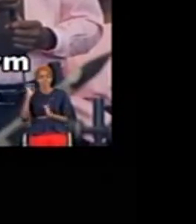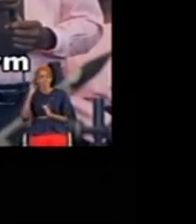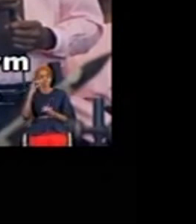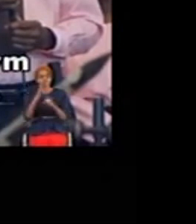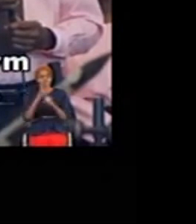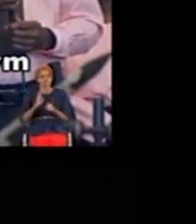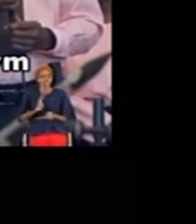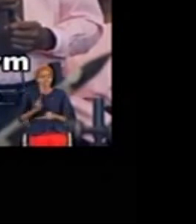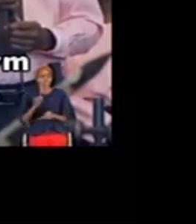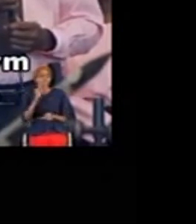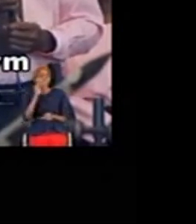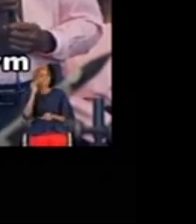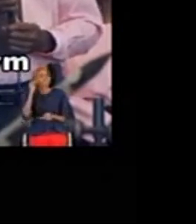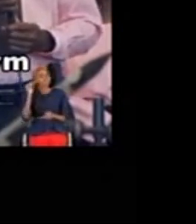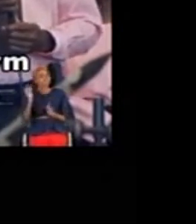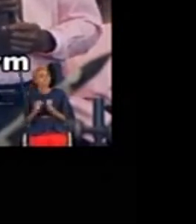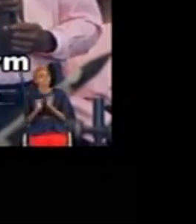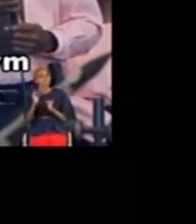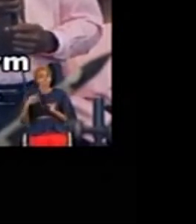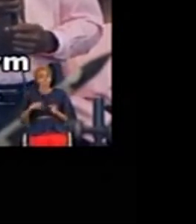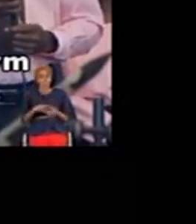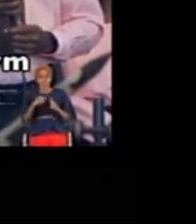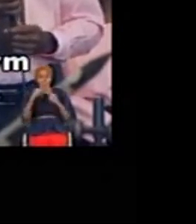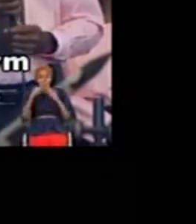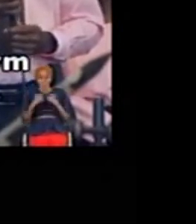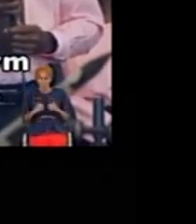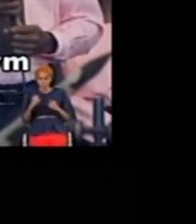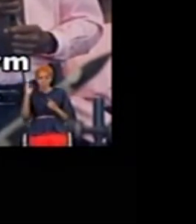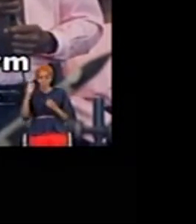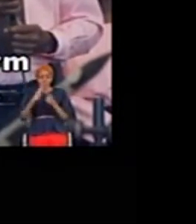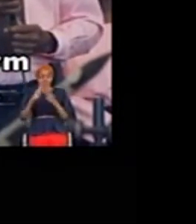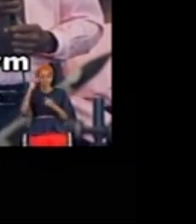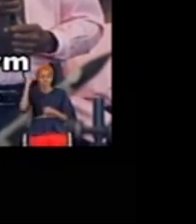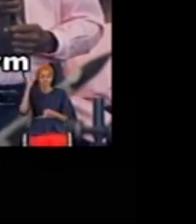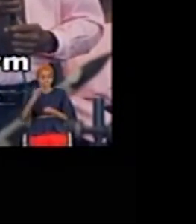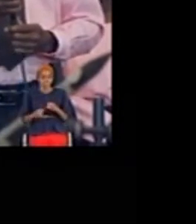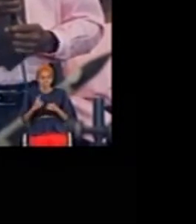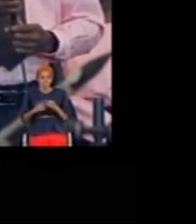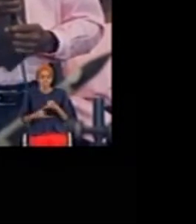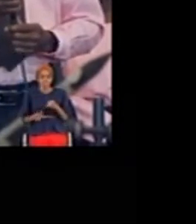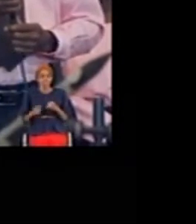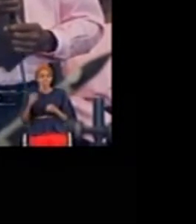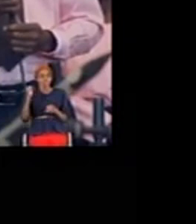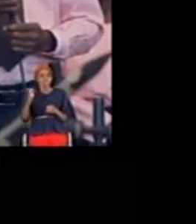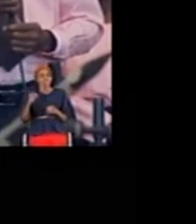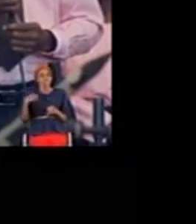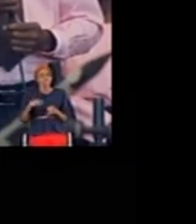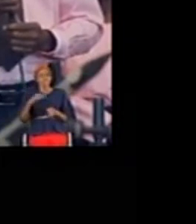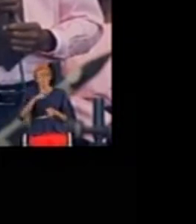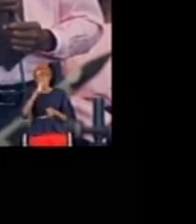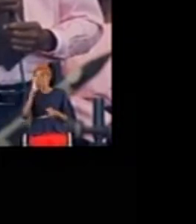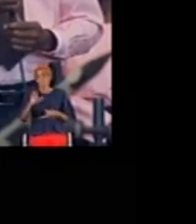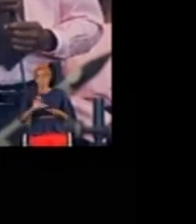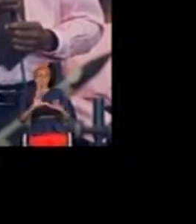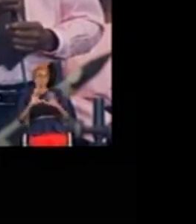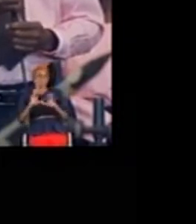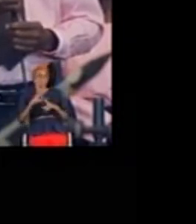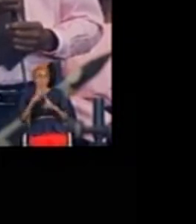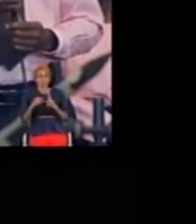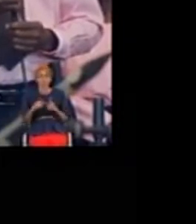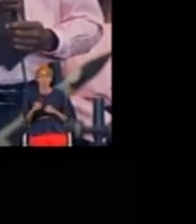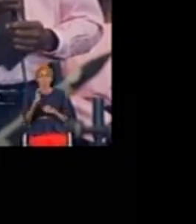He will take us home if we offend until the end. Hell will never